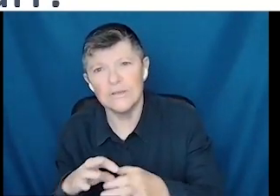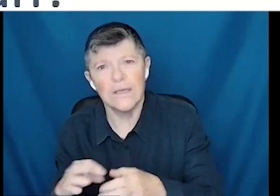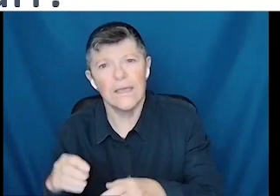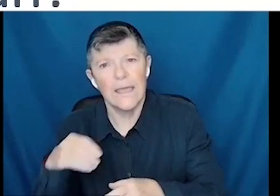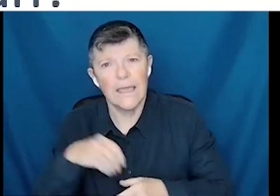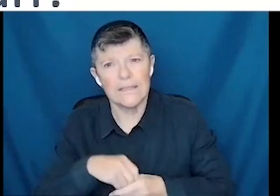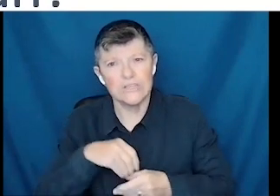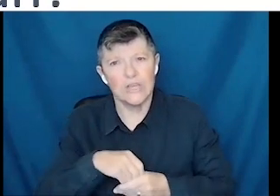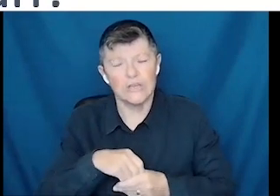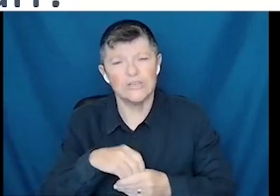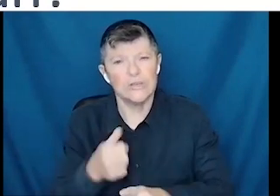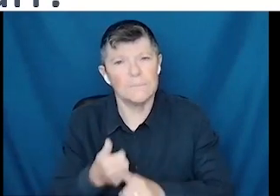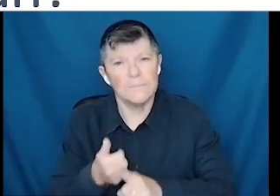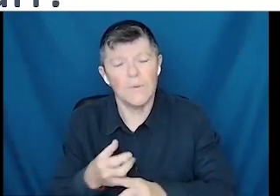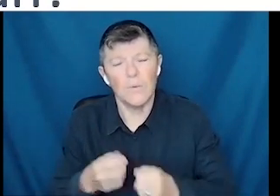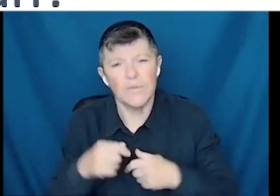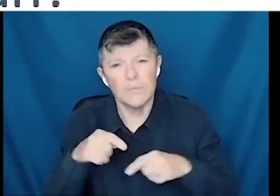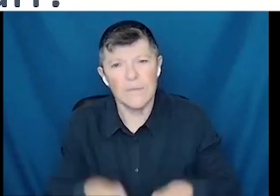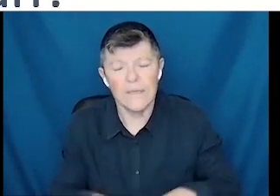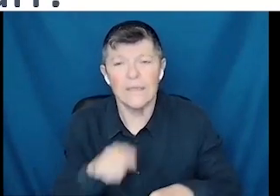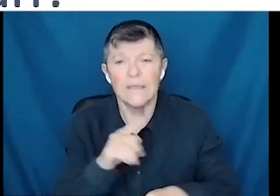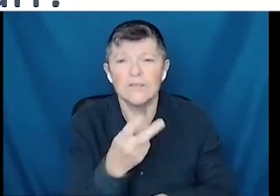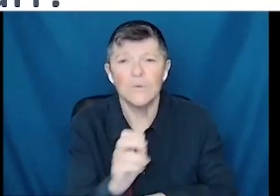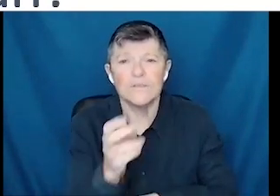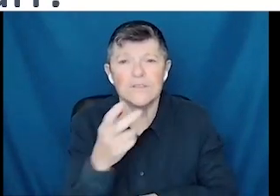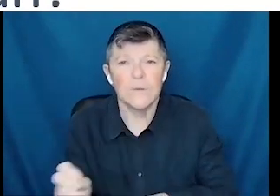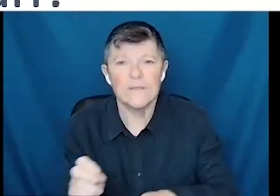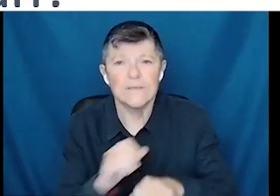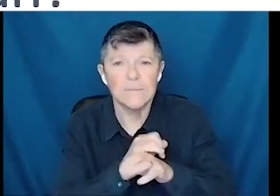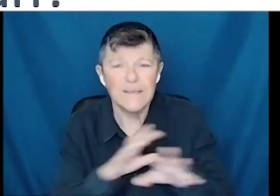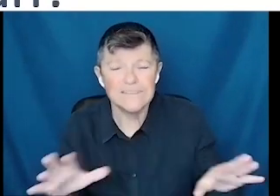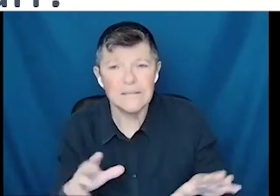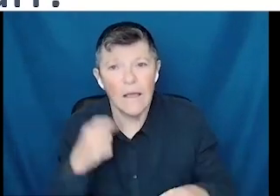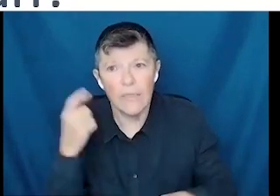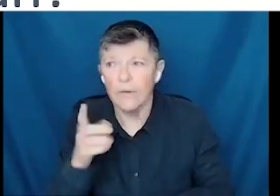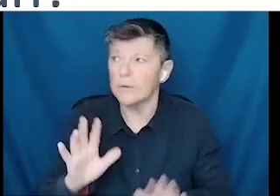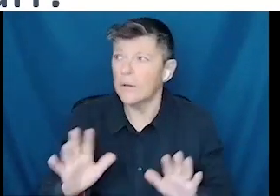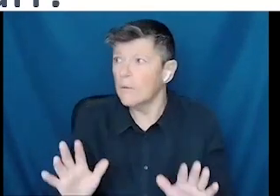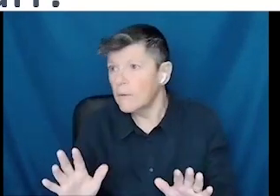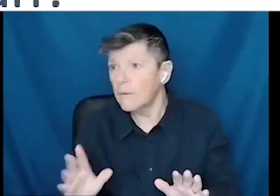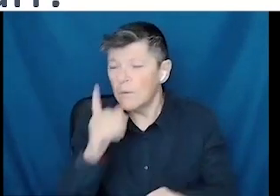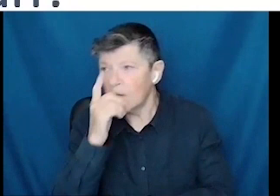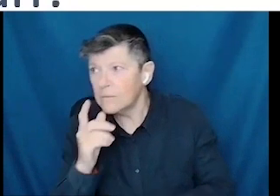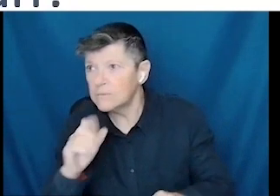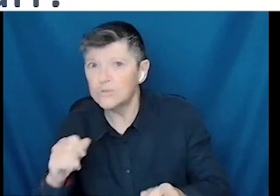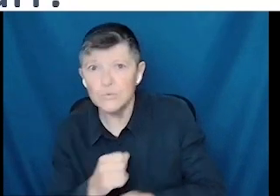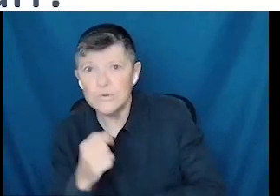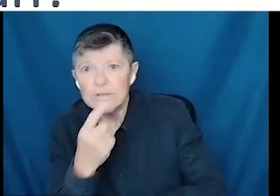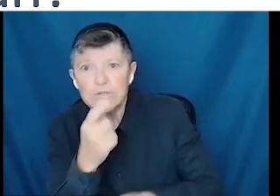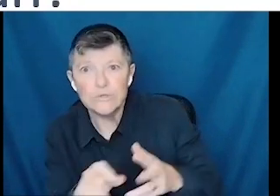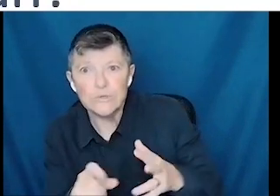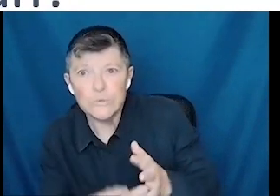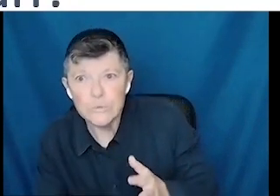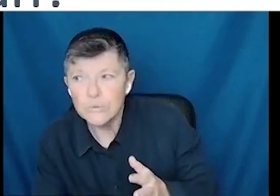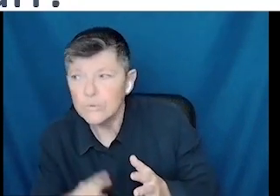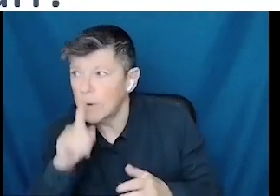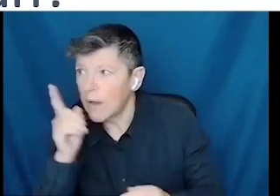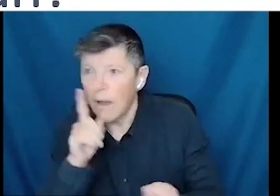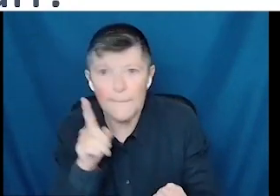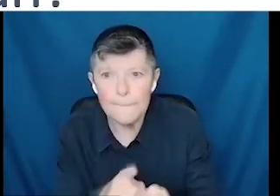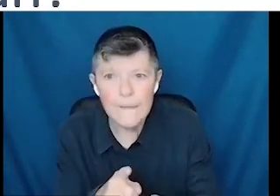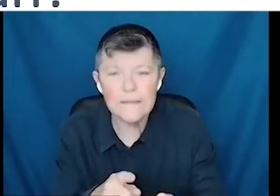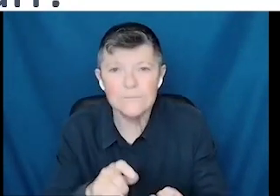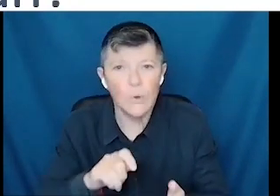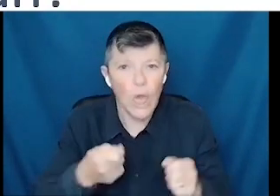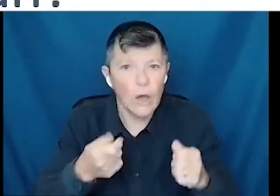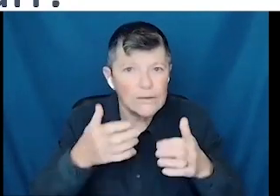and I thought, gosh, what shall we do? We can't meet. It's the pandemic. We're in lockdown. Then I thought, actually, I had this passion